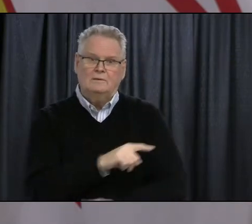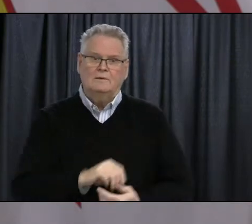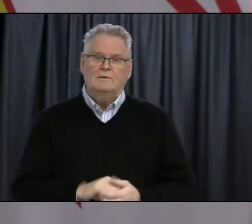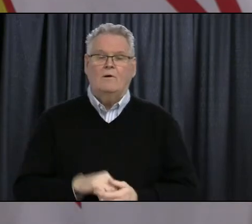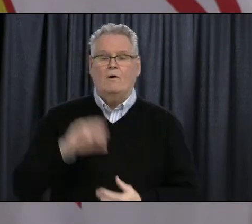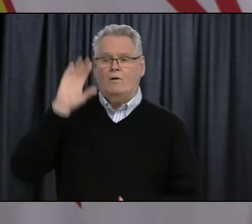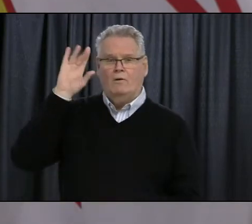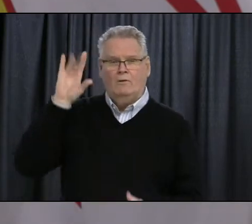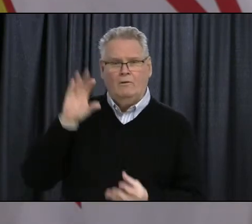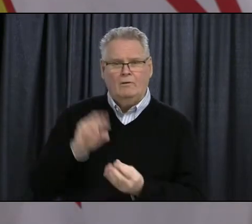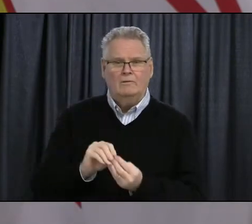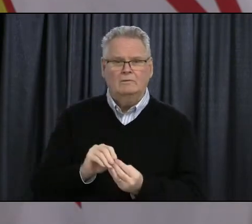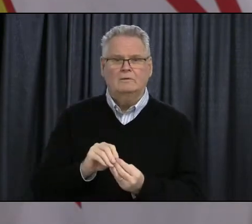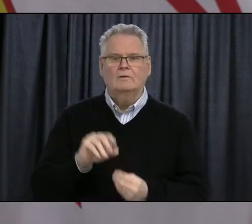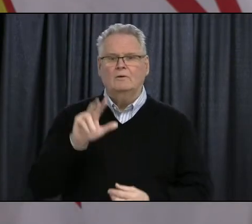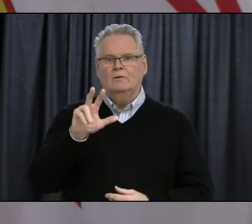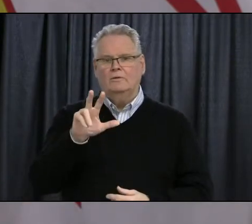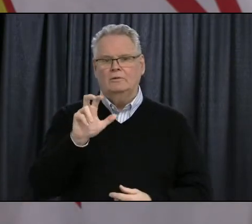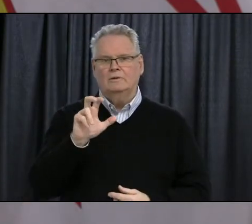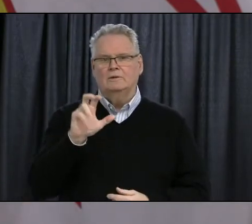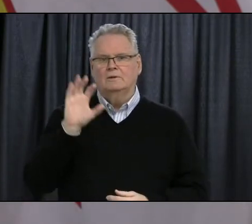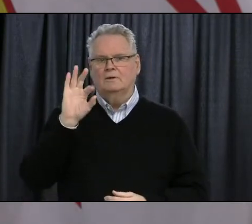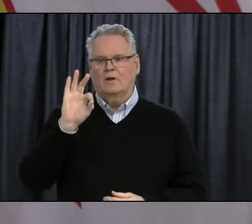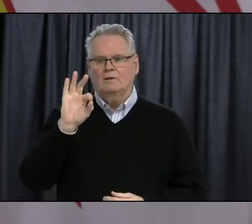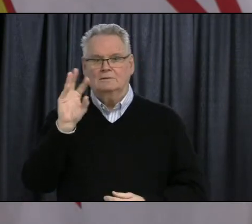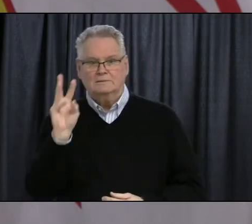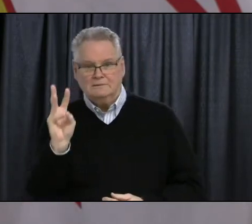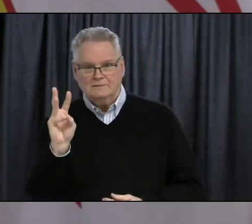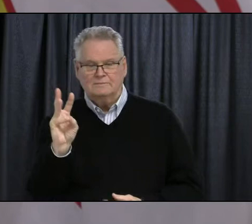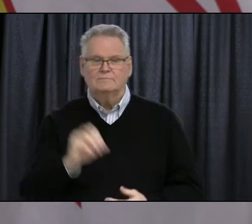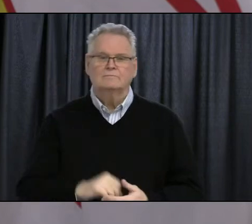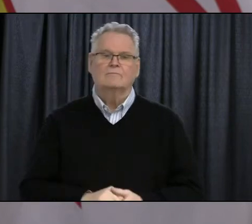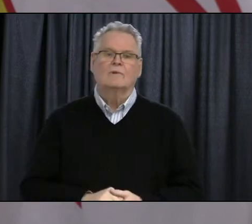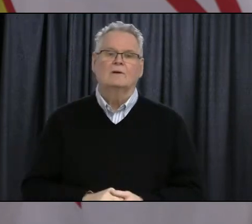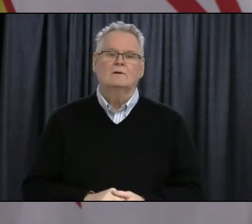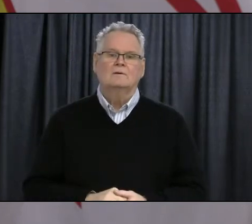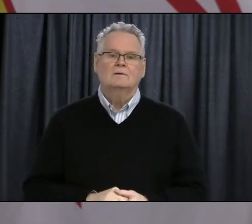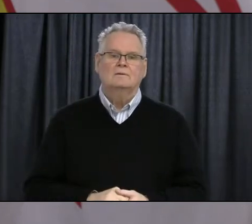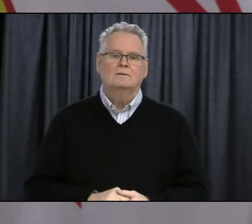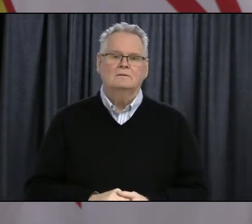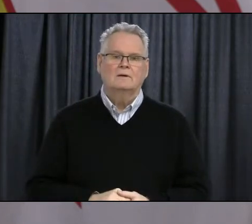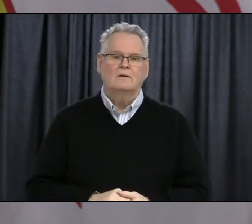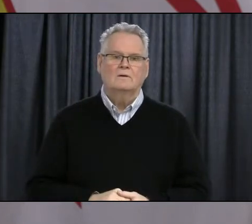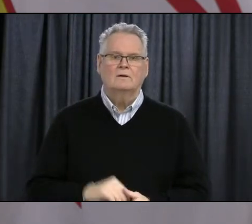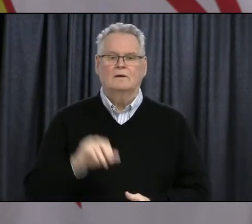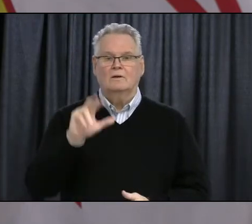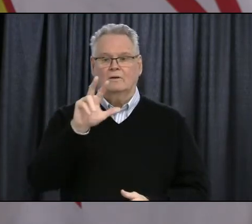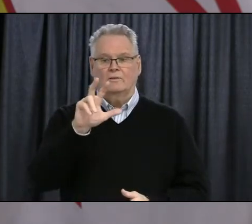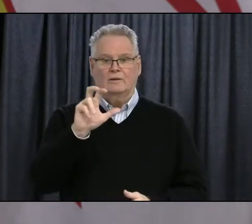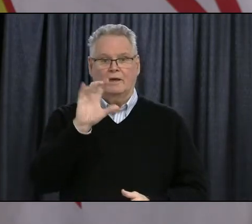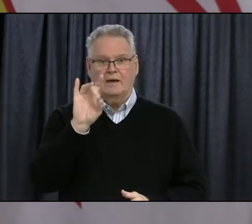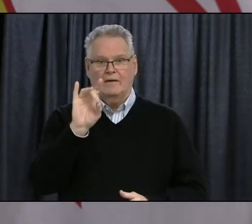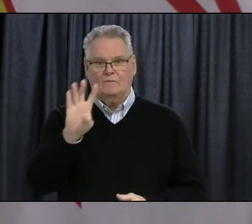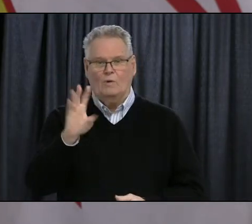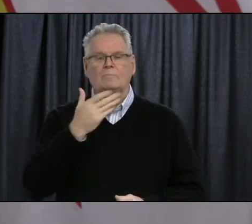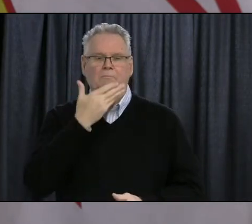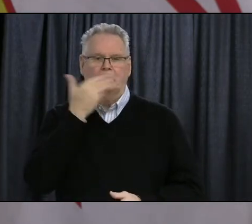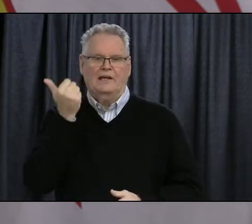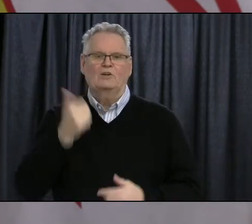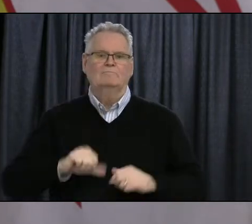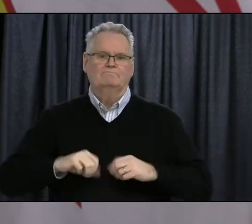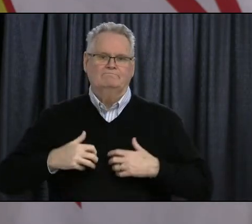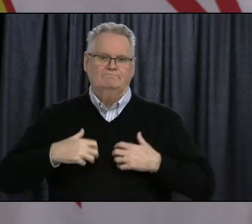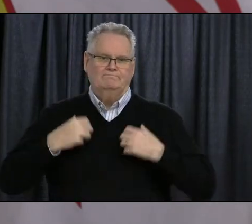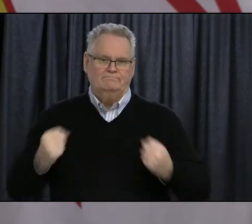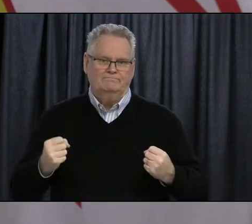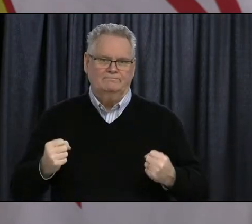is 396. 384 people have now recovered, with 5 active cases. In total,